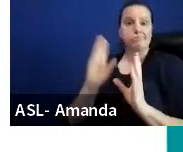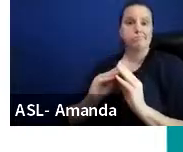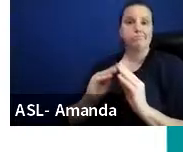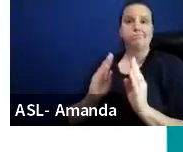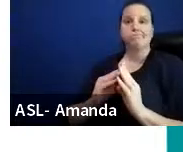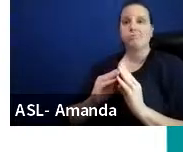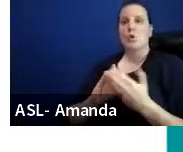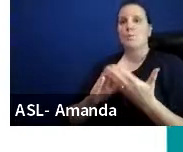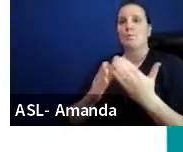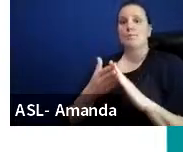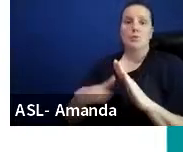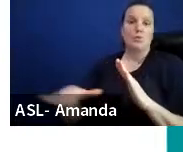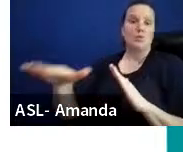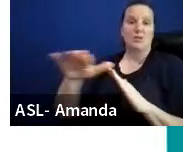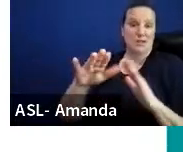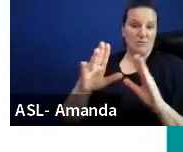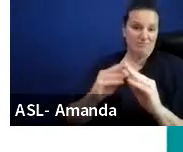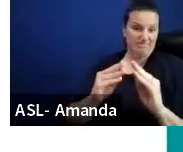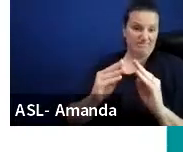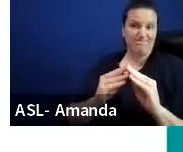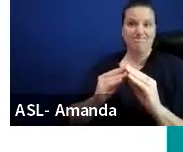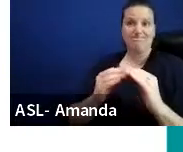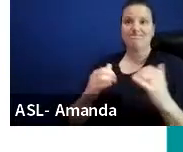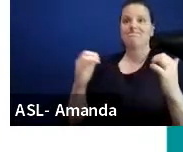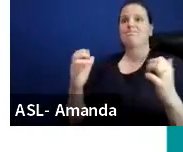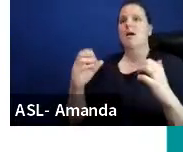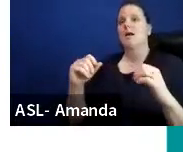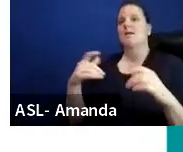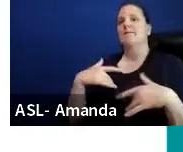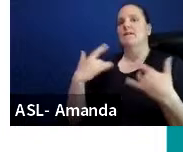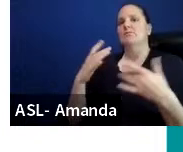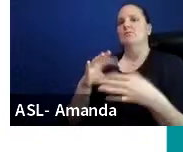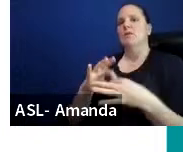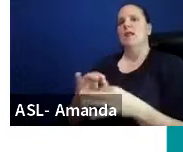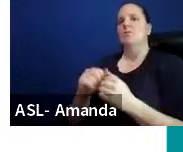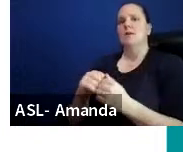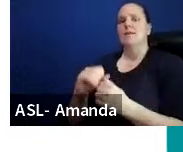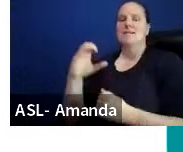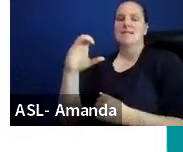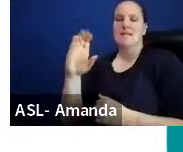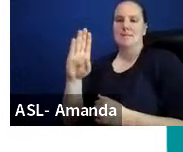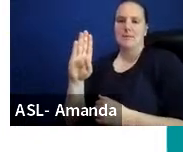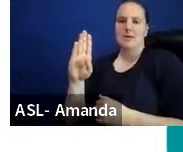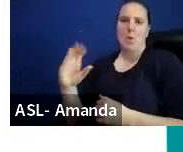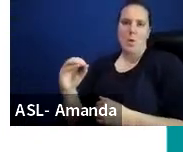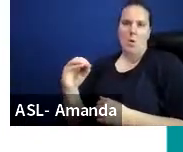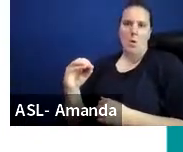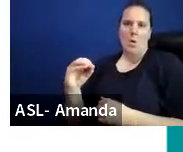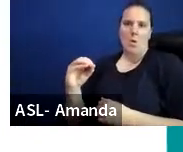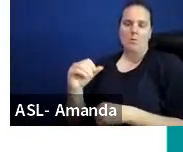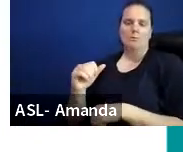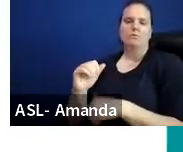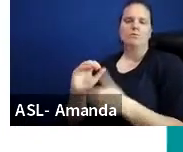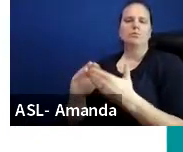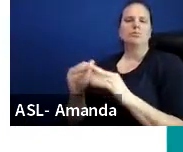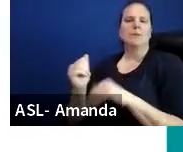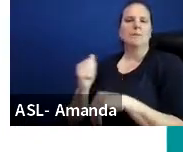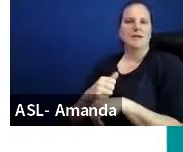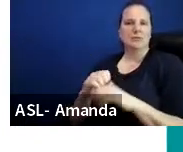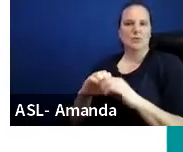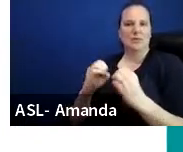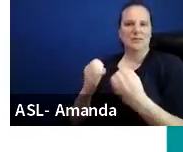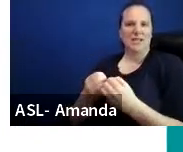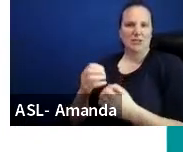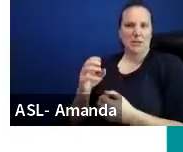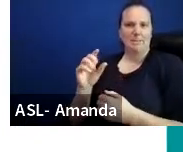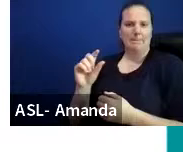forums, and events related to our CBO or community-based organization mini grants.